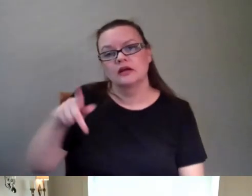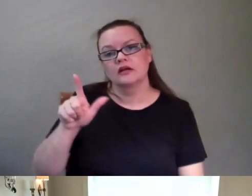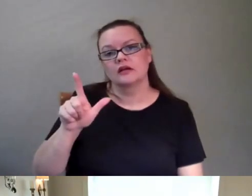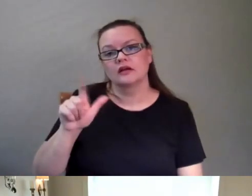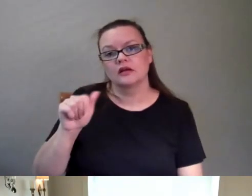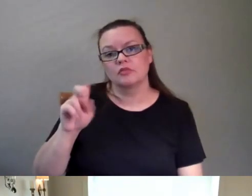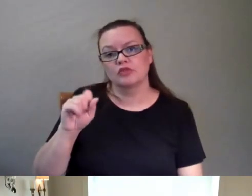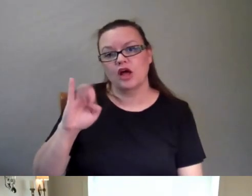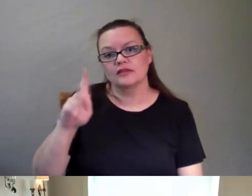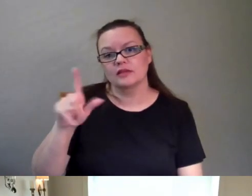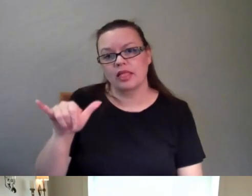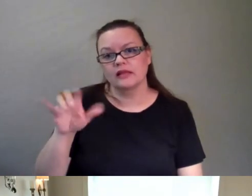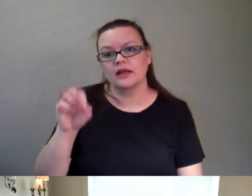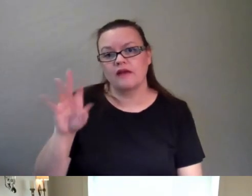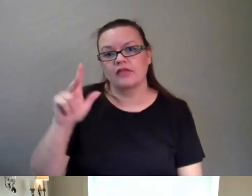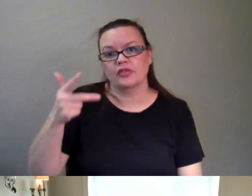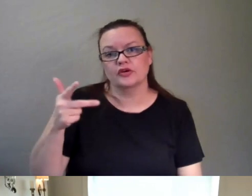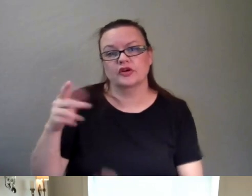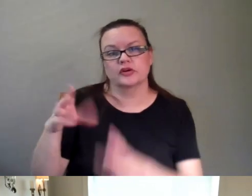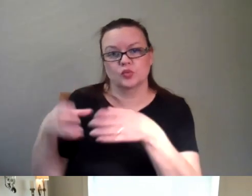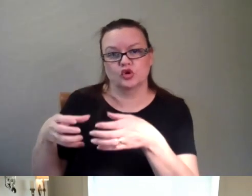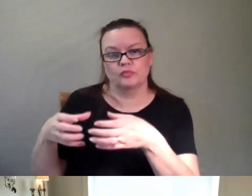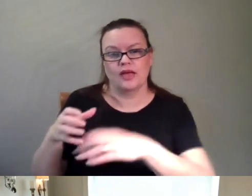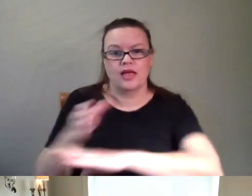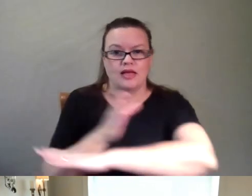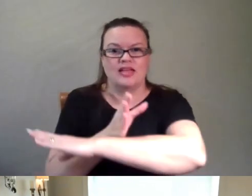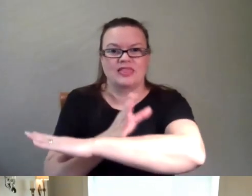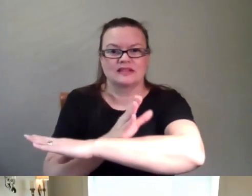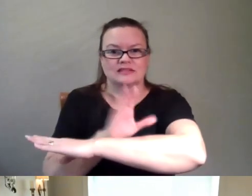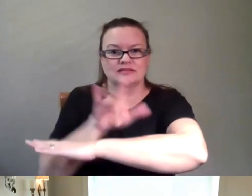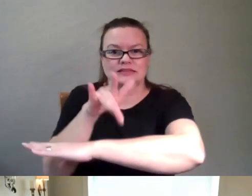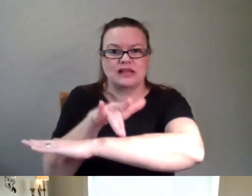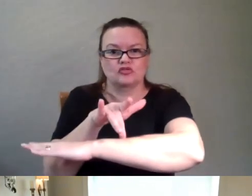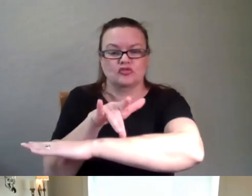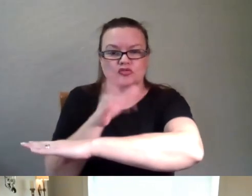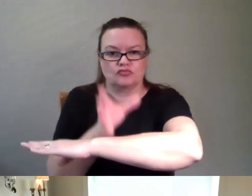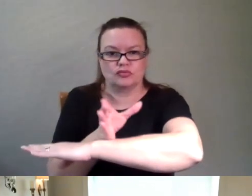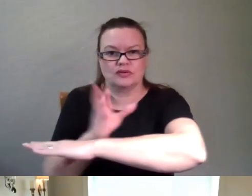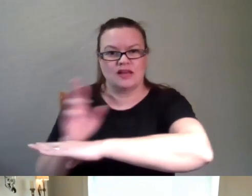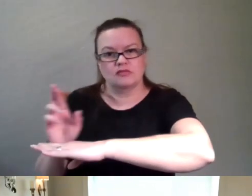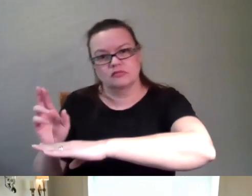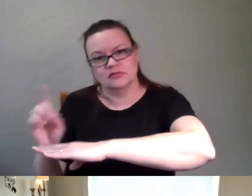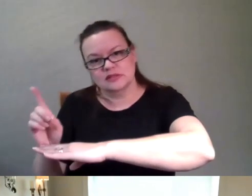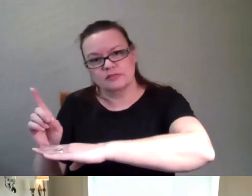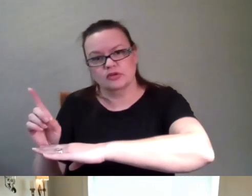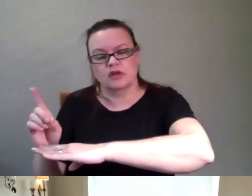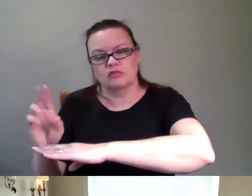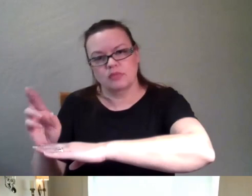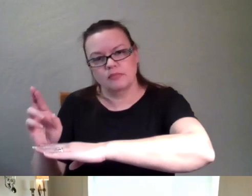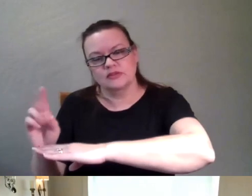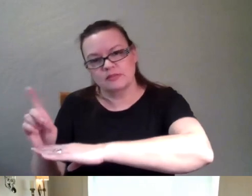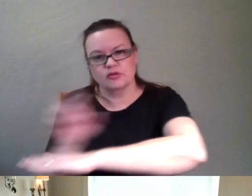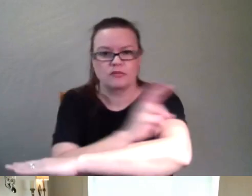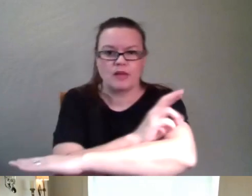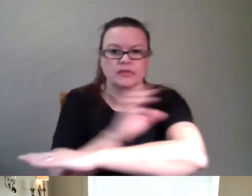third party, a kind of centrist third party. To what extent is that potentially part of the solution here?